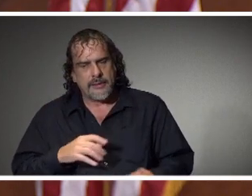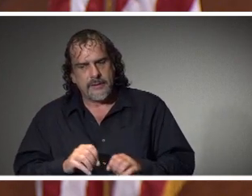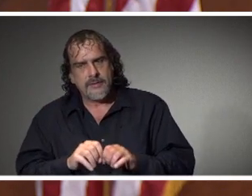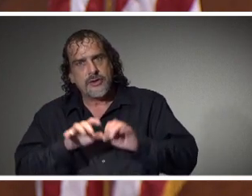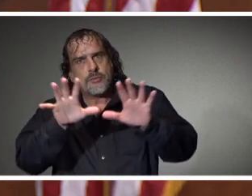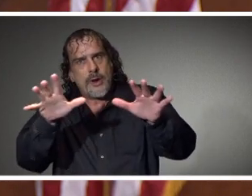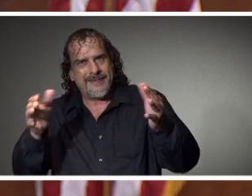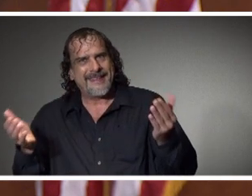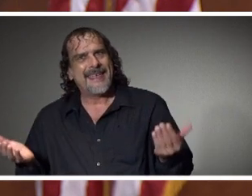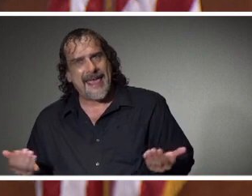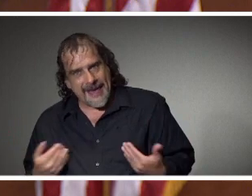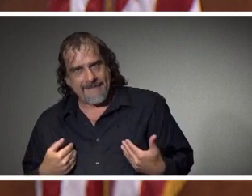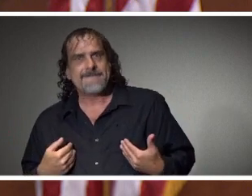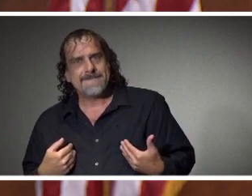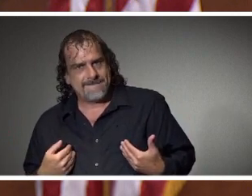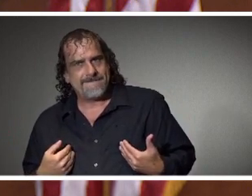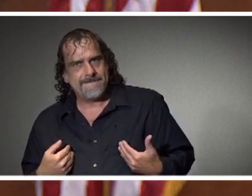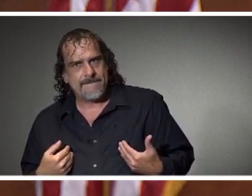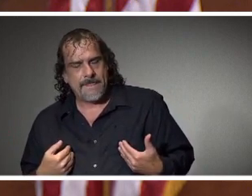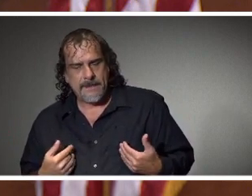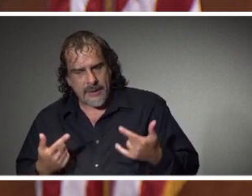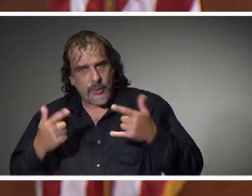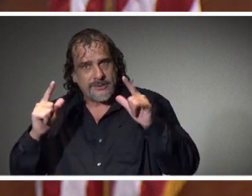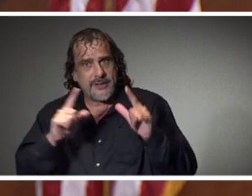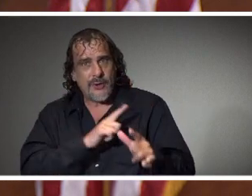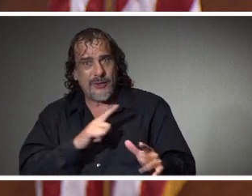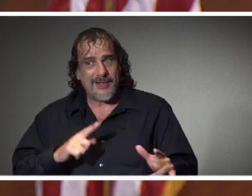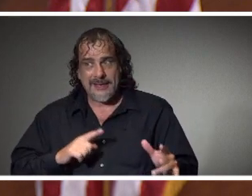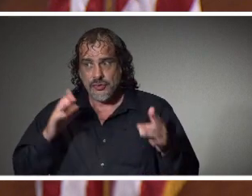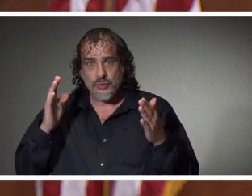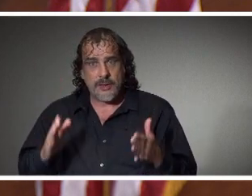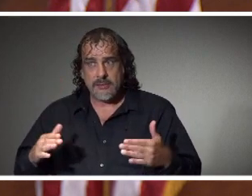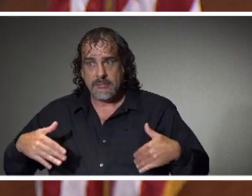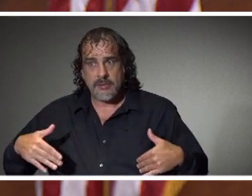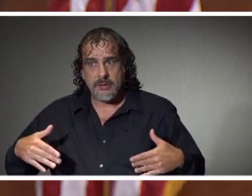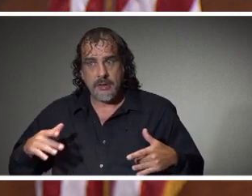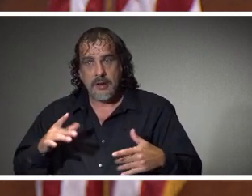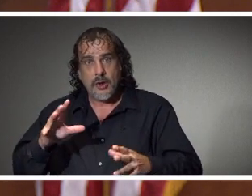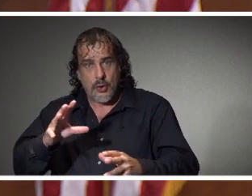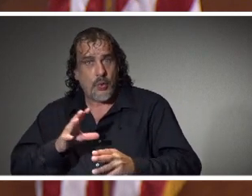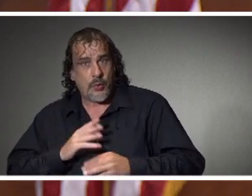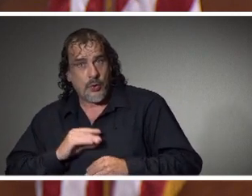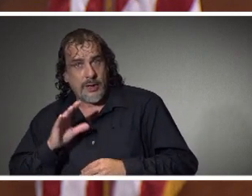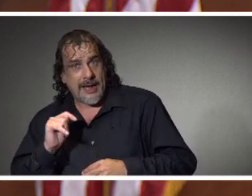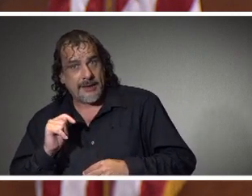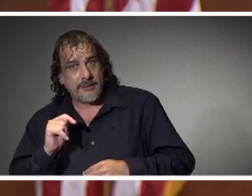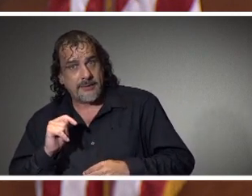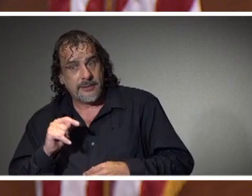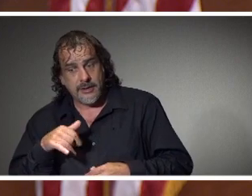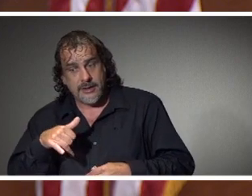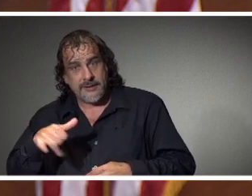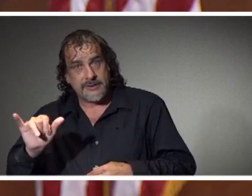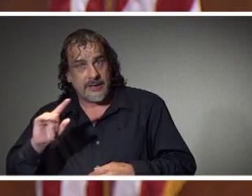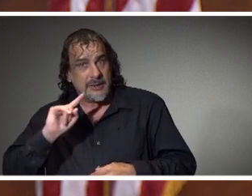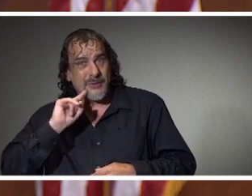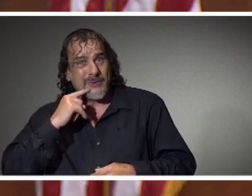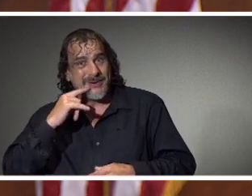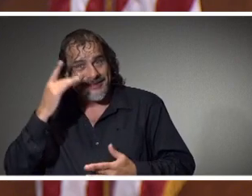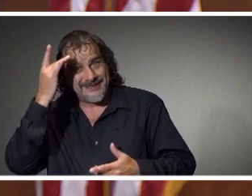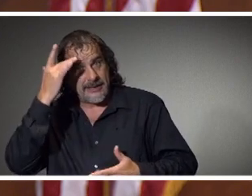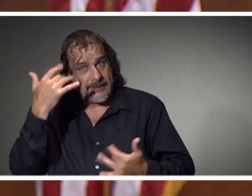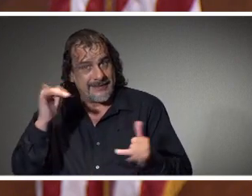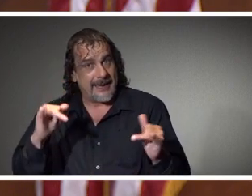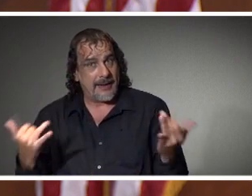transpired, there are still legislators, without question, who got the virus, who are still very, very sick right